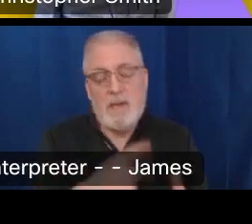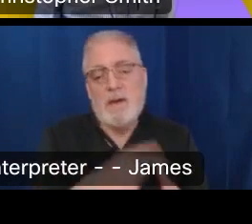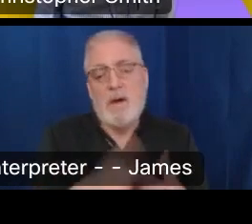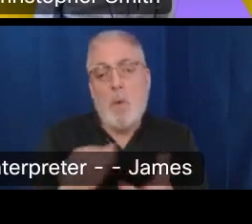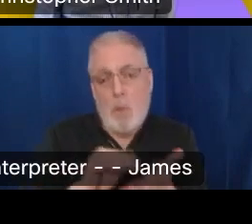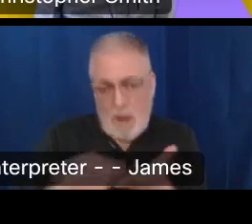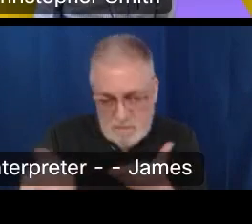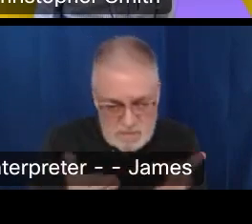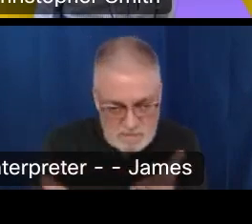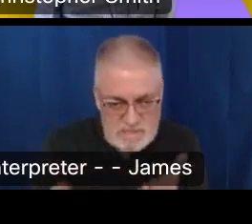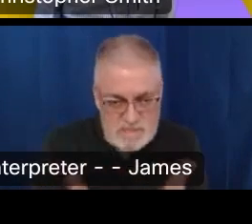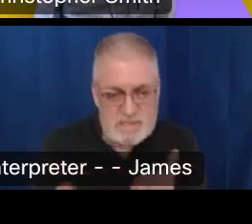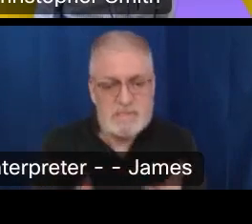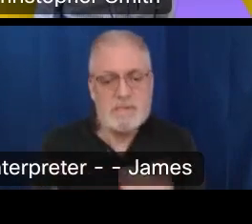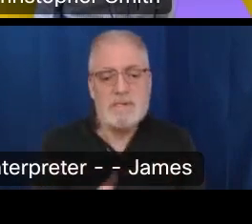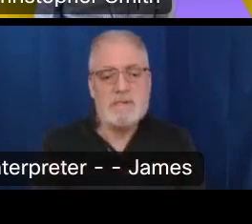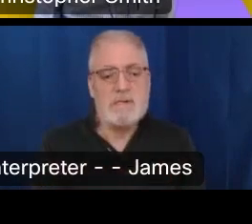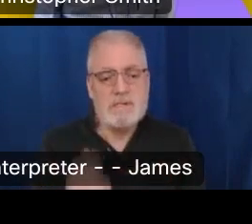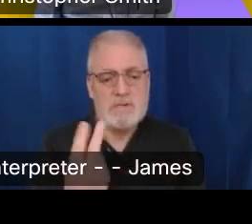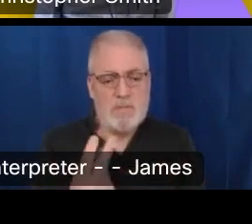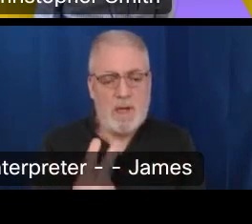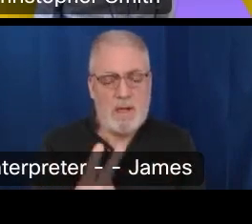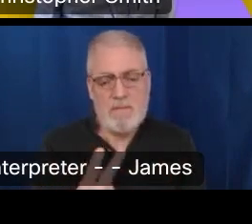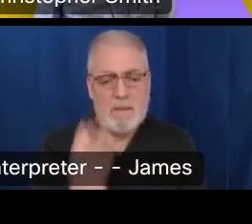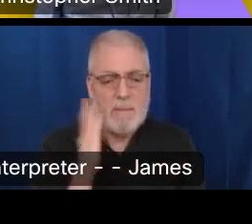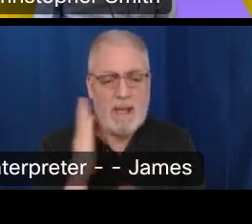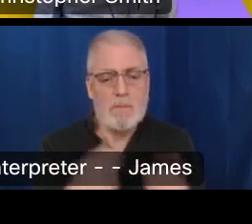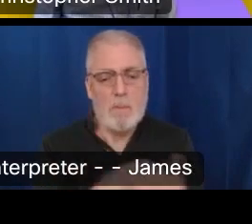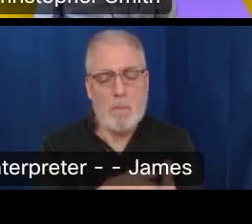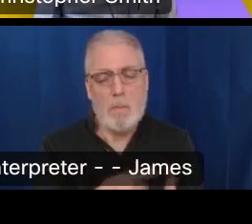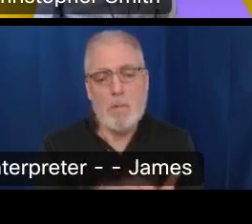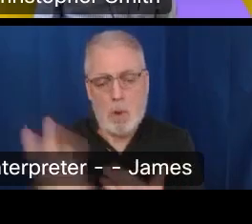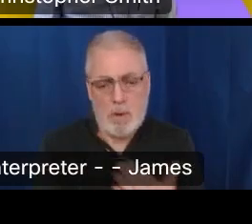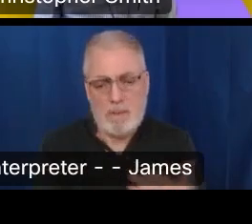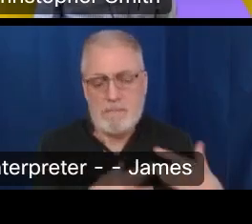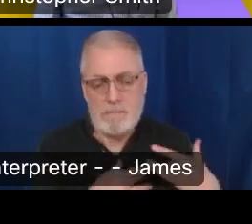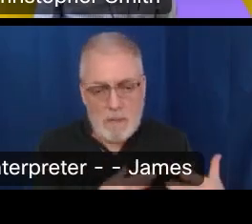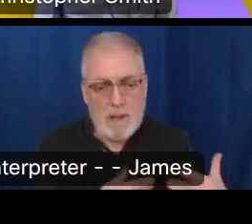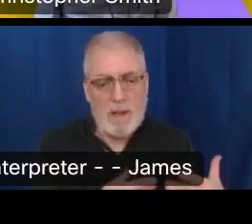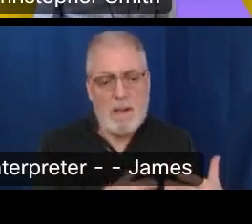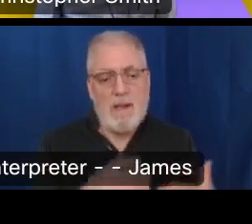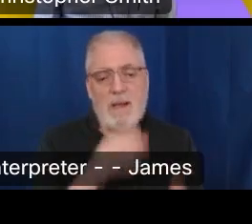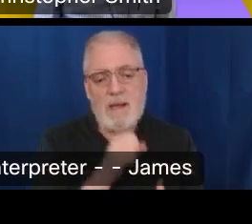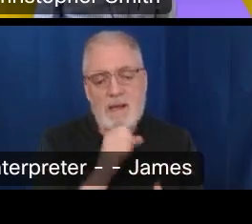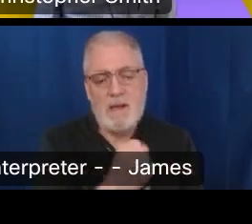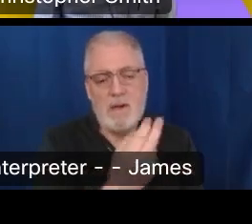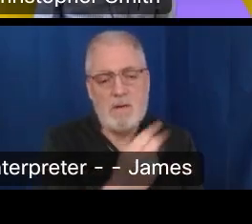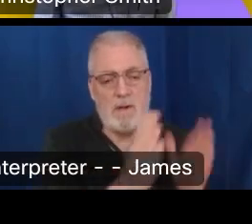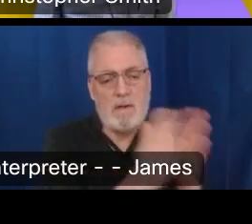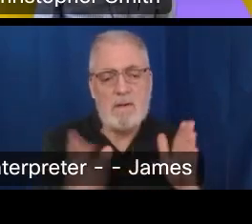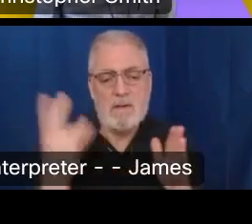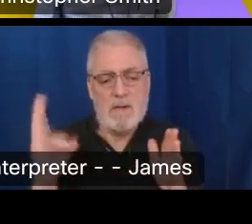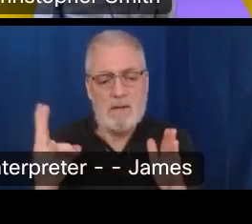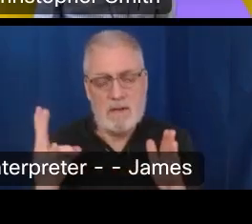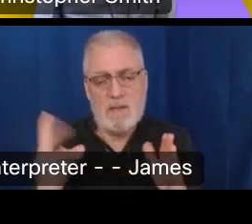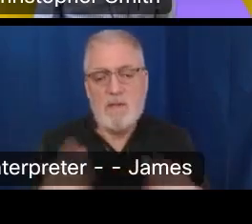on adolescents 12 to 17. So they live in the program